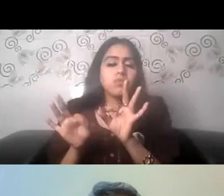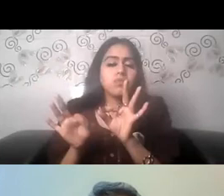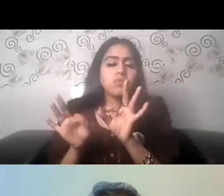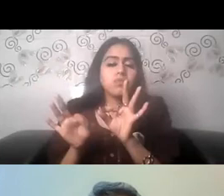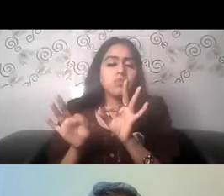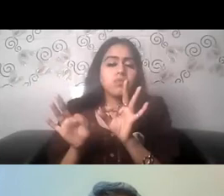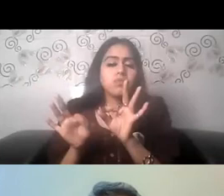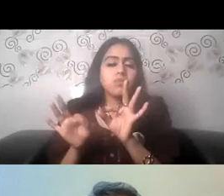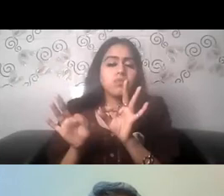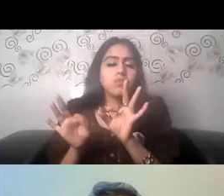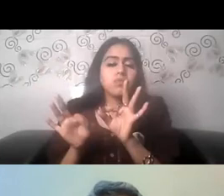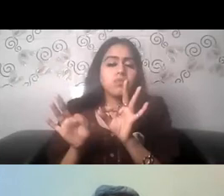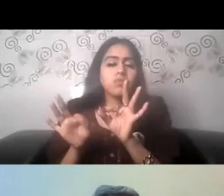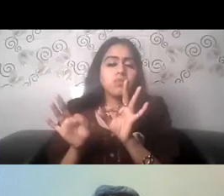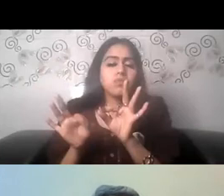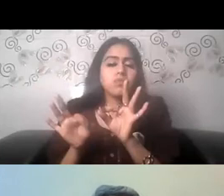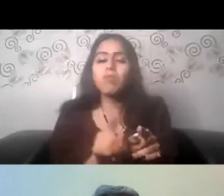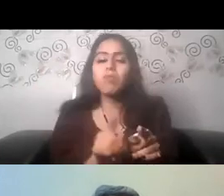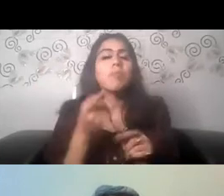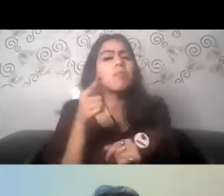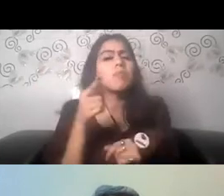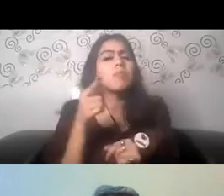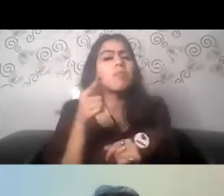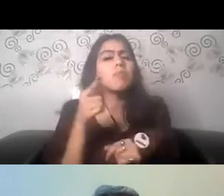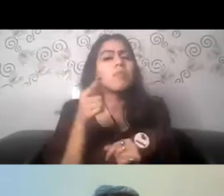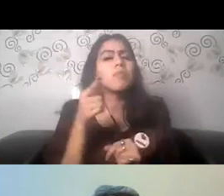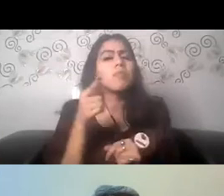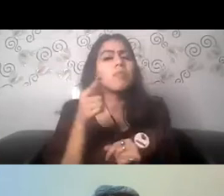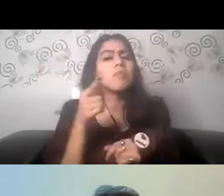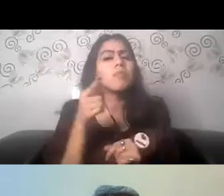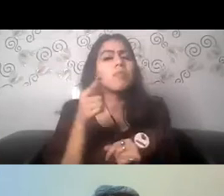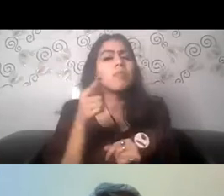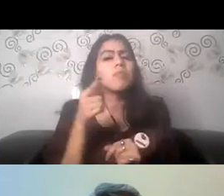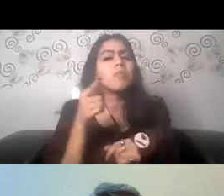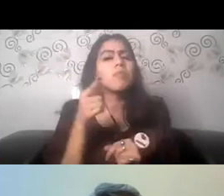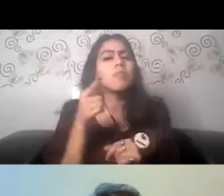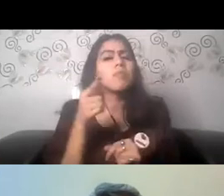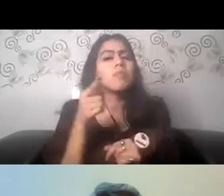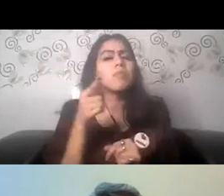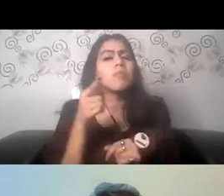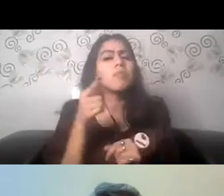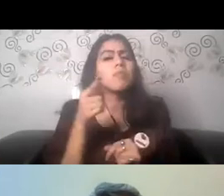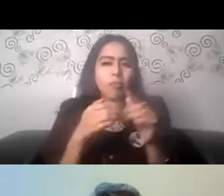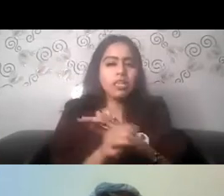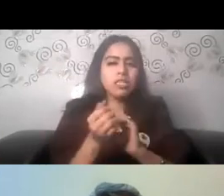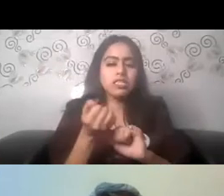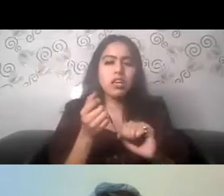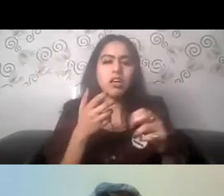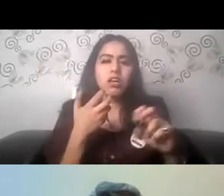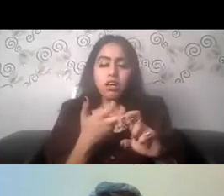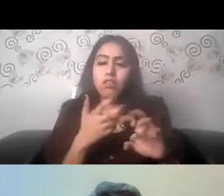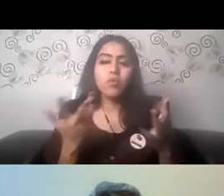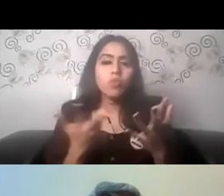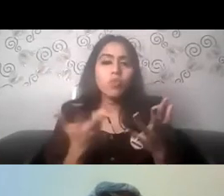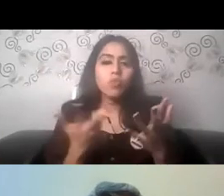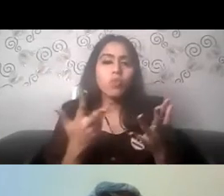but we thought it was a little bit, and I think that's perceptions of the service